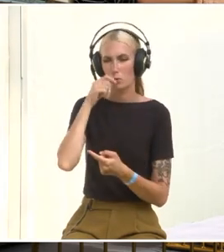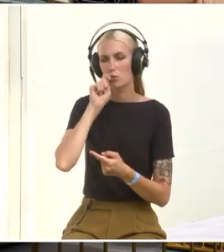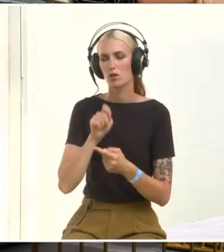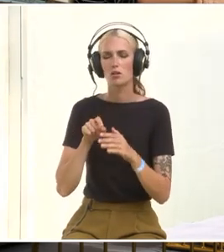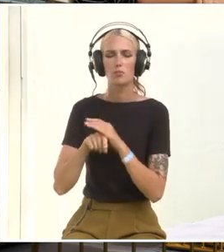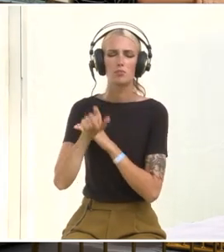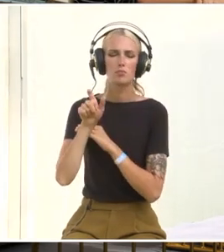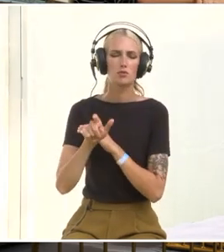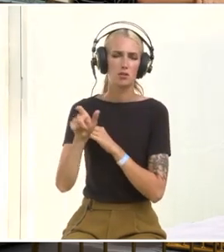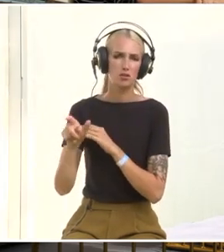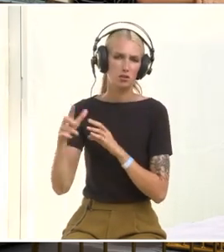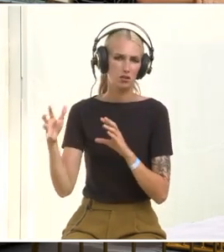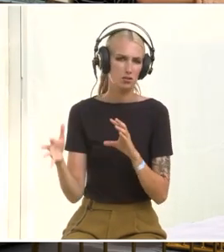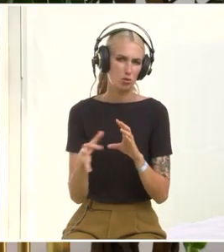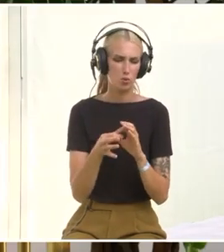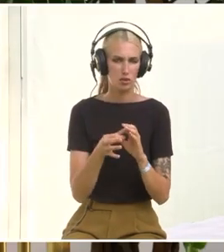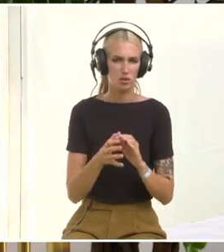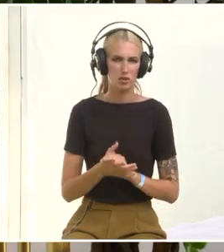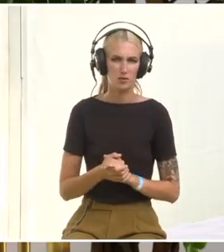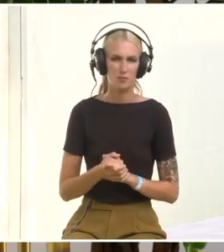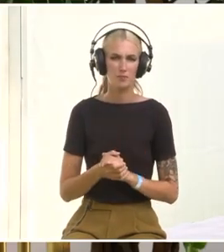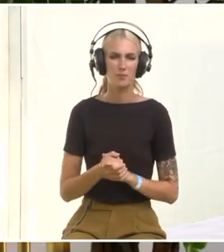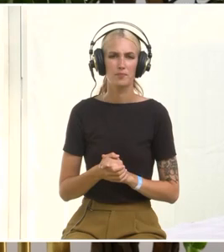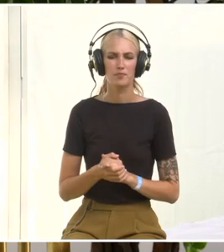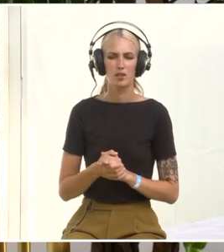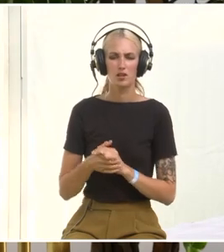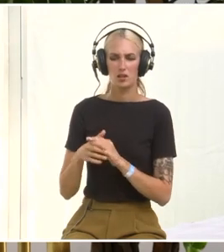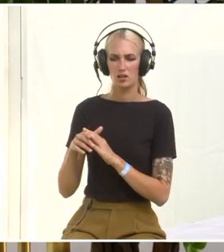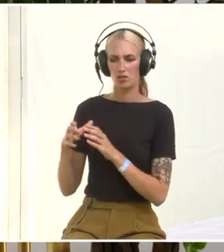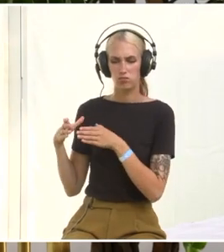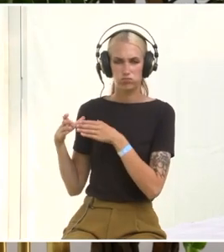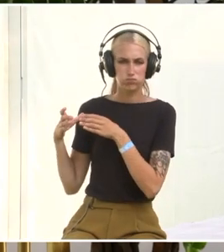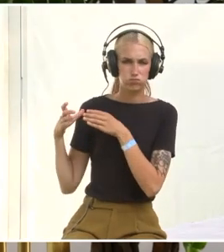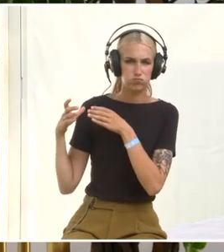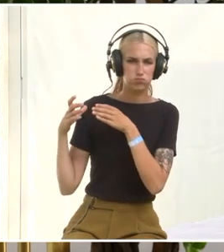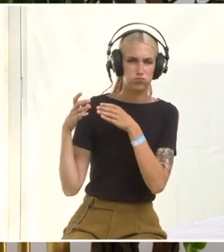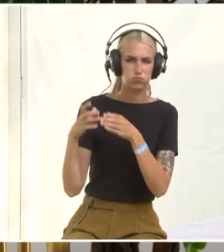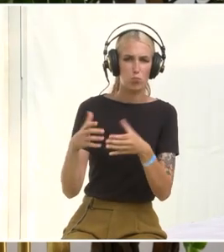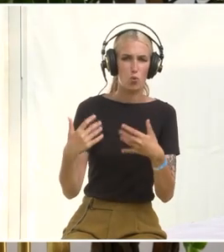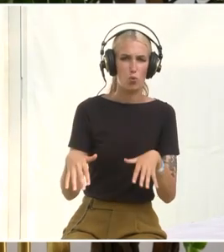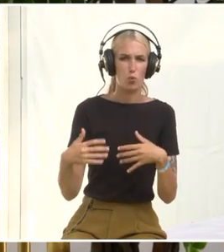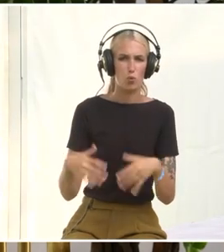we also know that as the flow was quite big, we tried to also